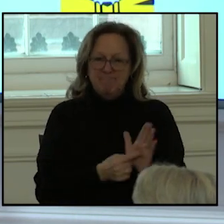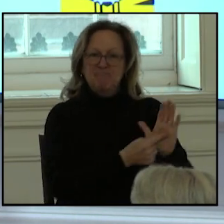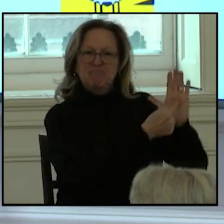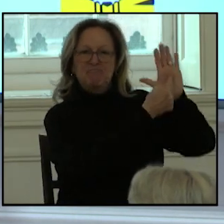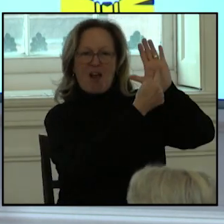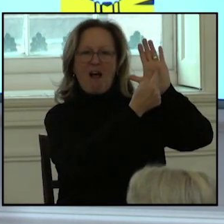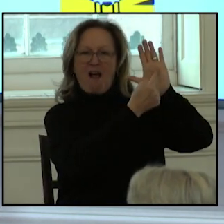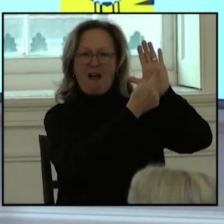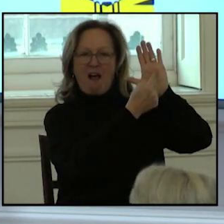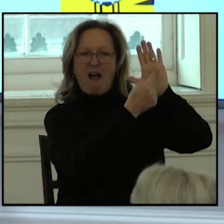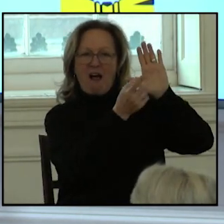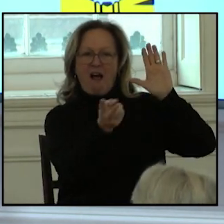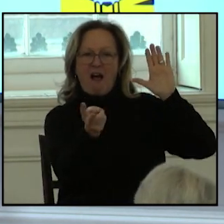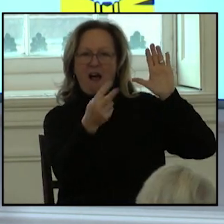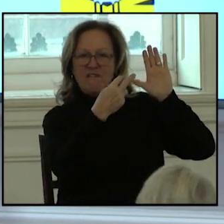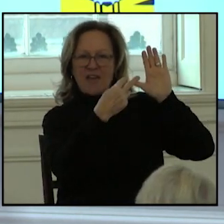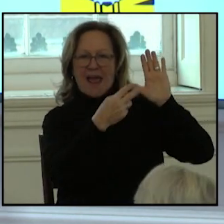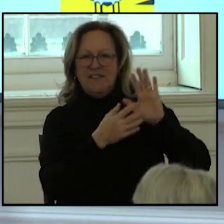The